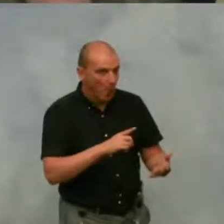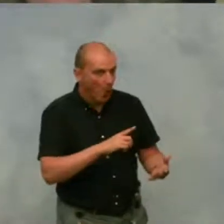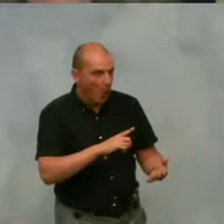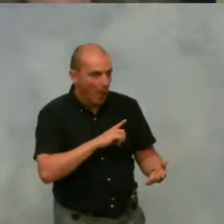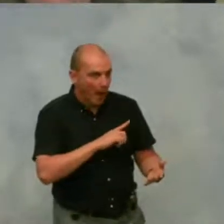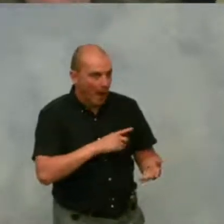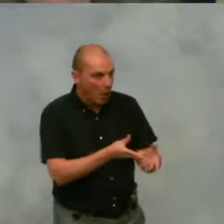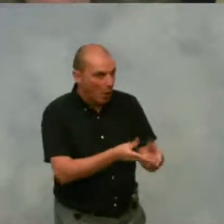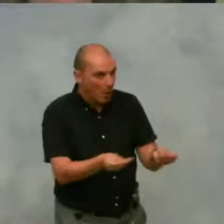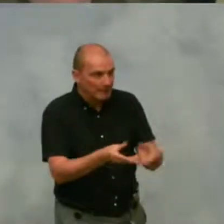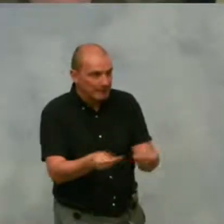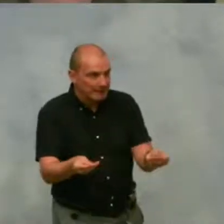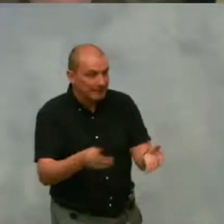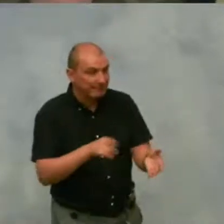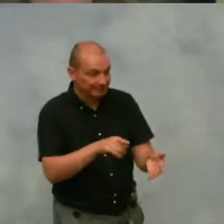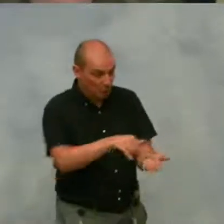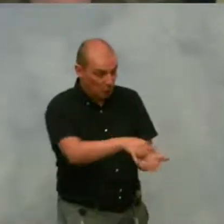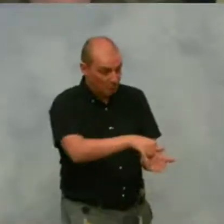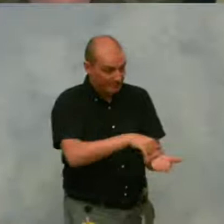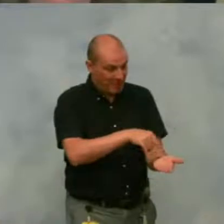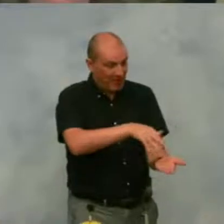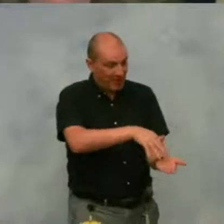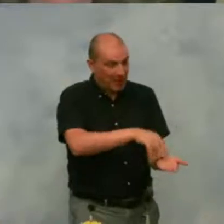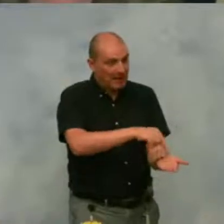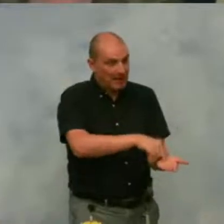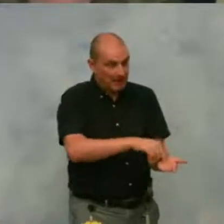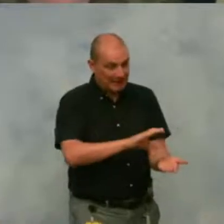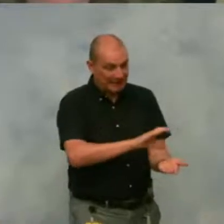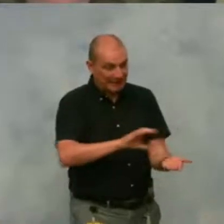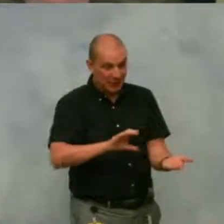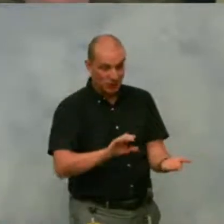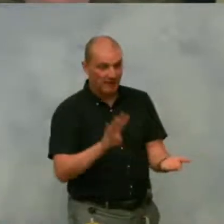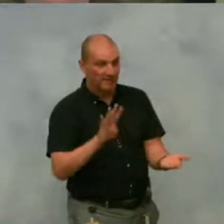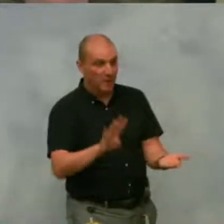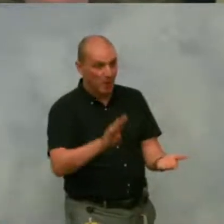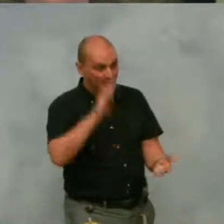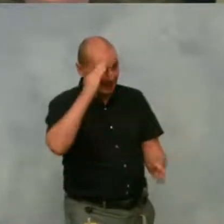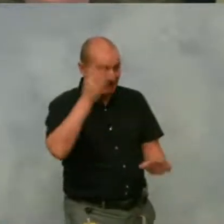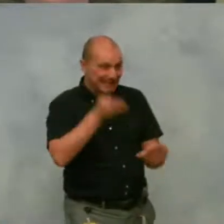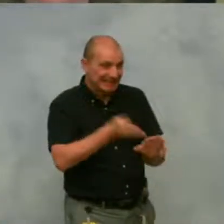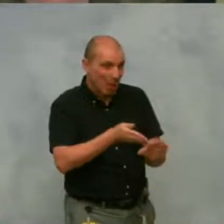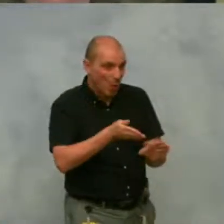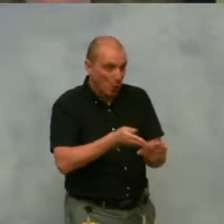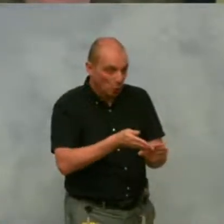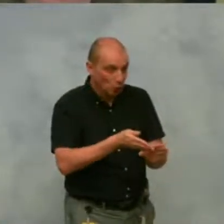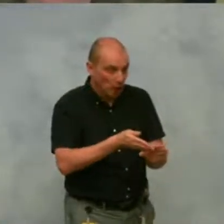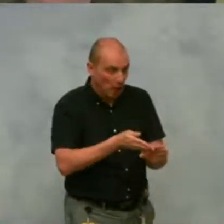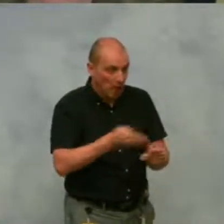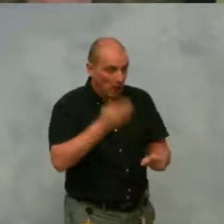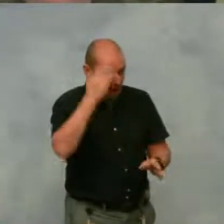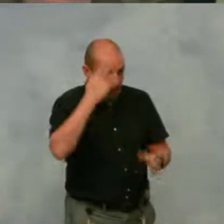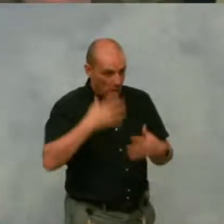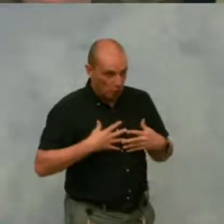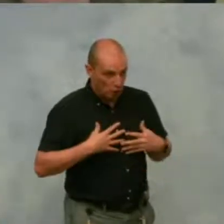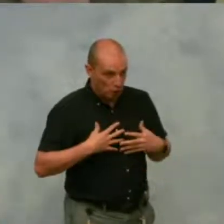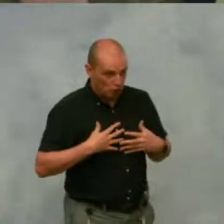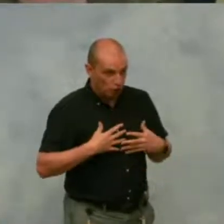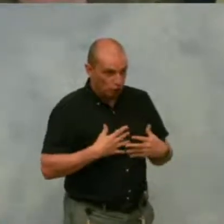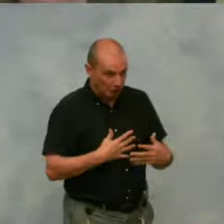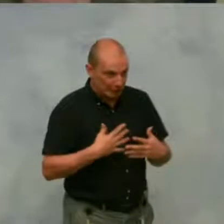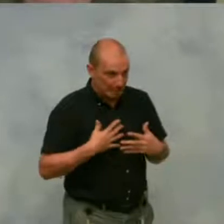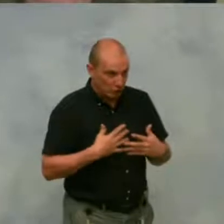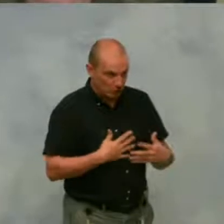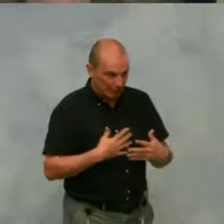council. So you can see it's still at section 4, psychological and respiratory conditions being the main reasons for our absence.